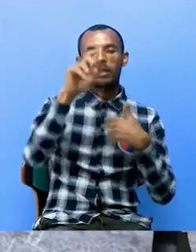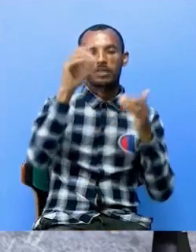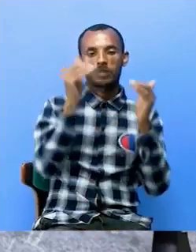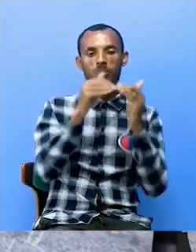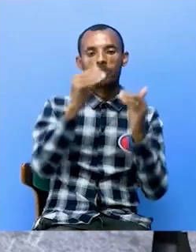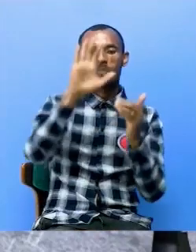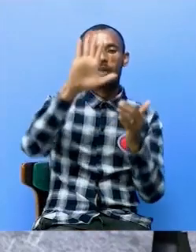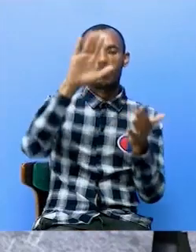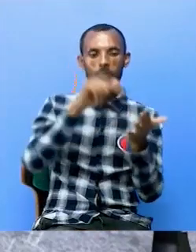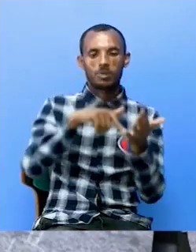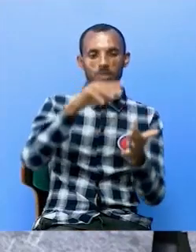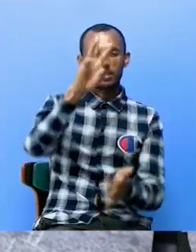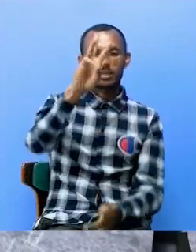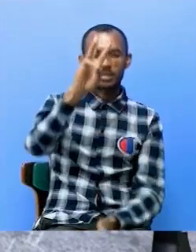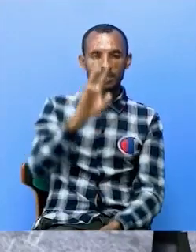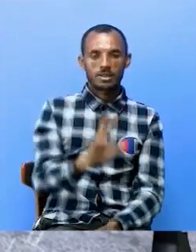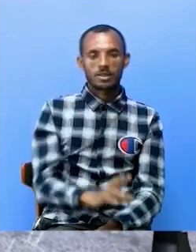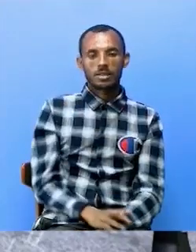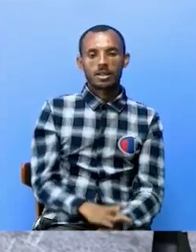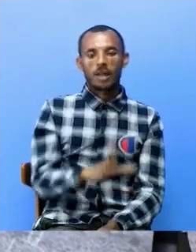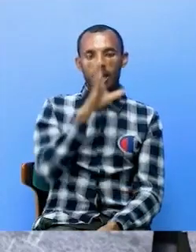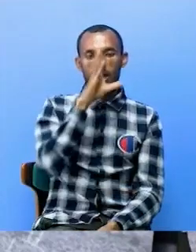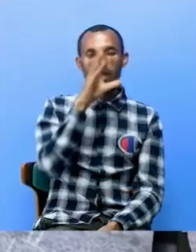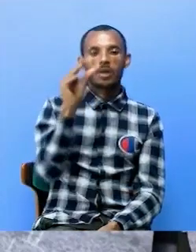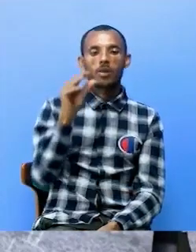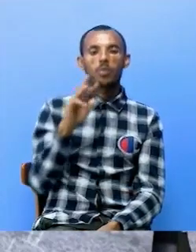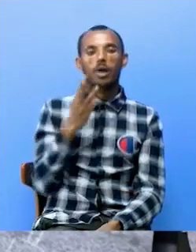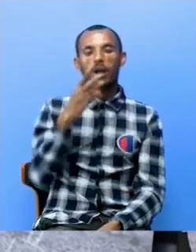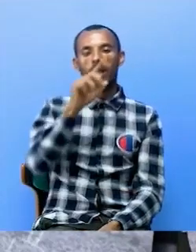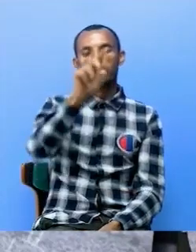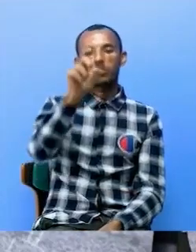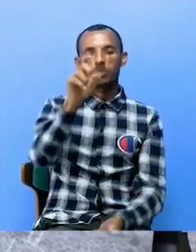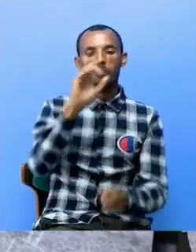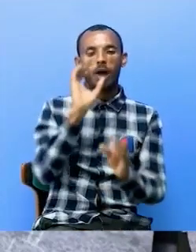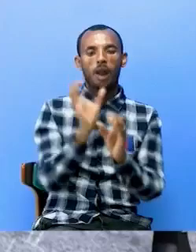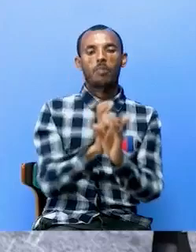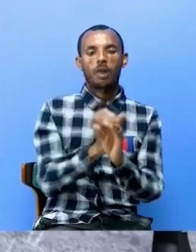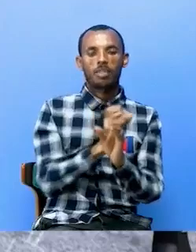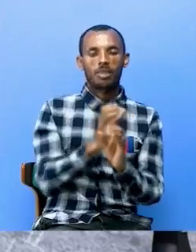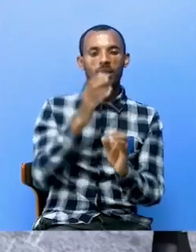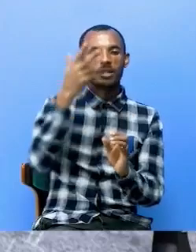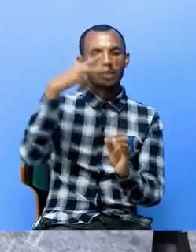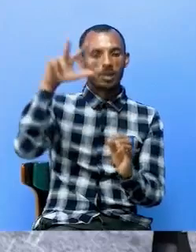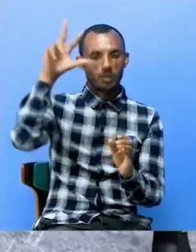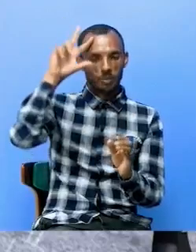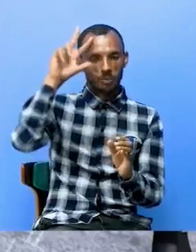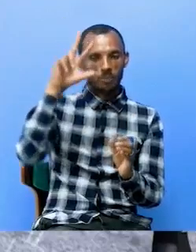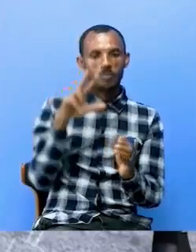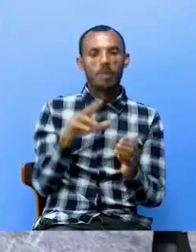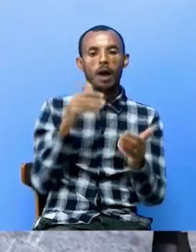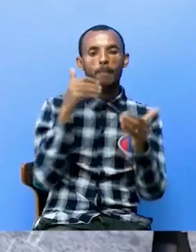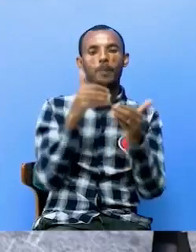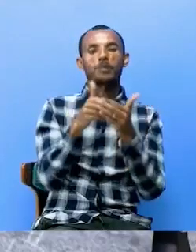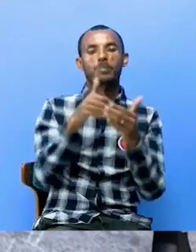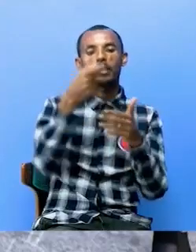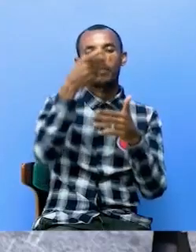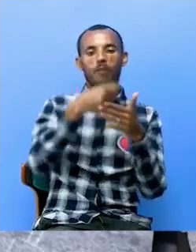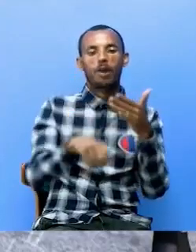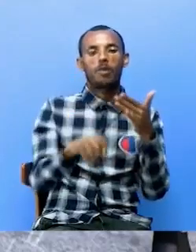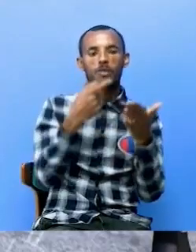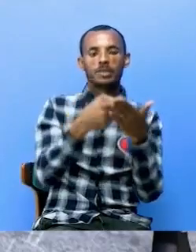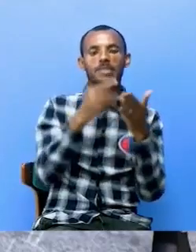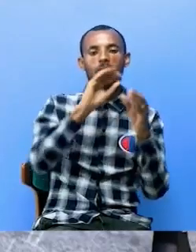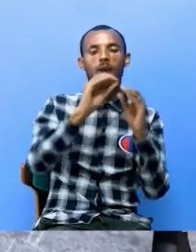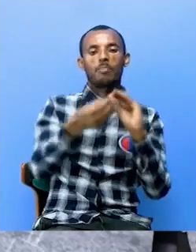to 5.6, and we are asked to calculate the approximate value of the cube of this